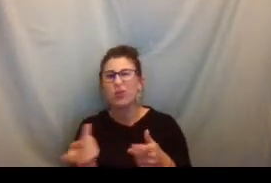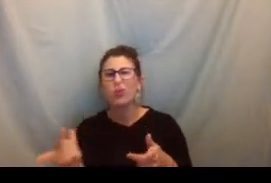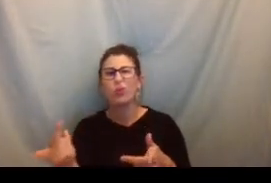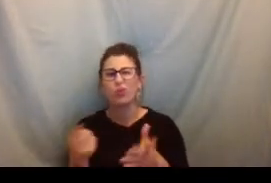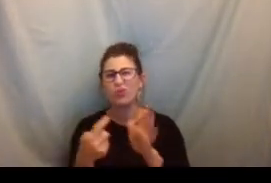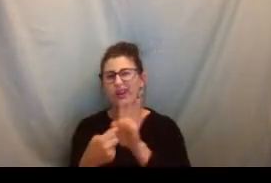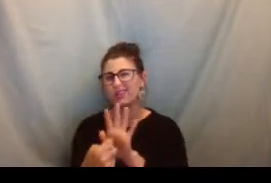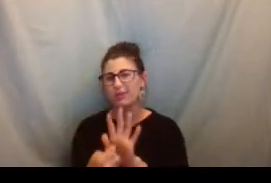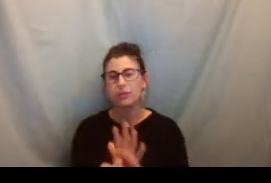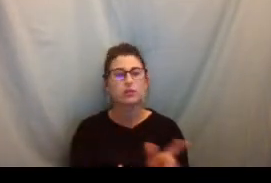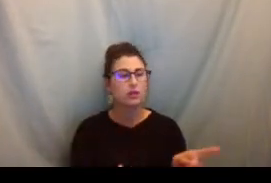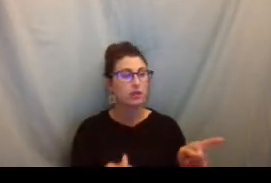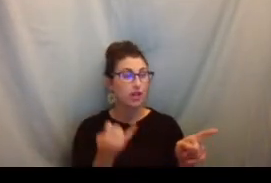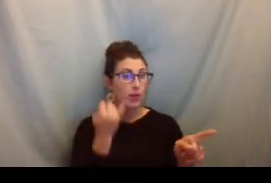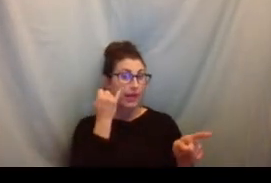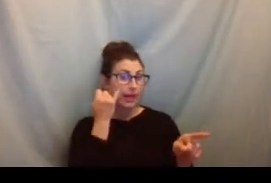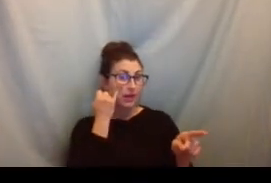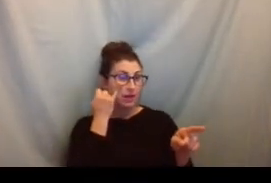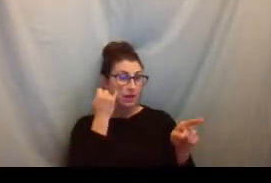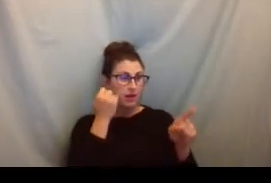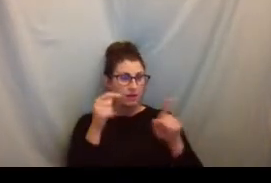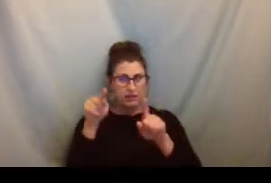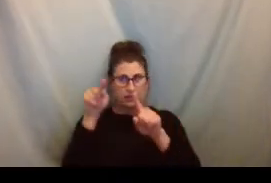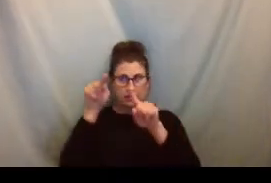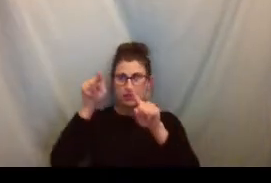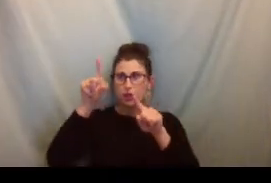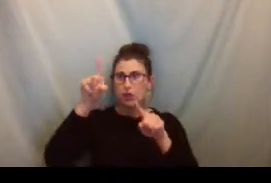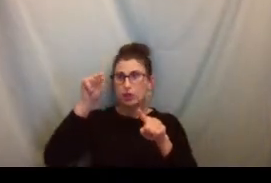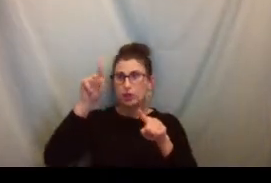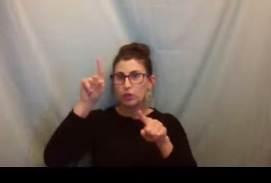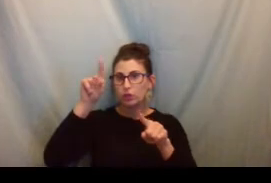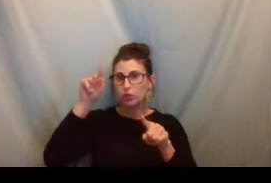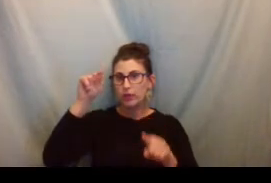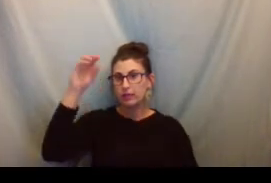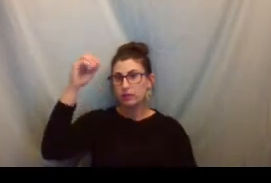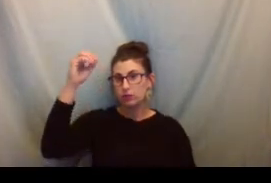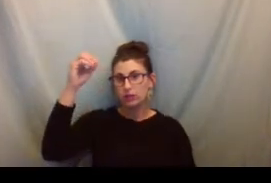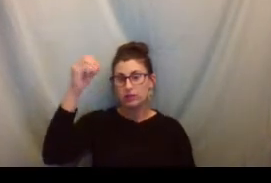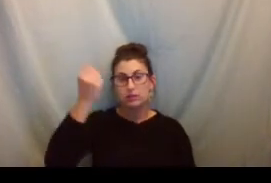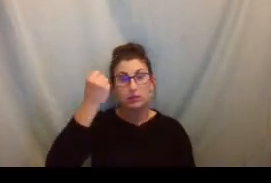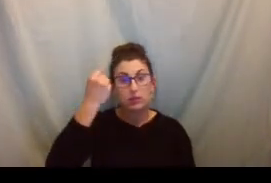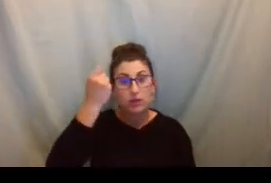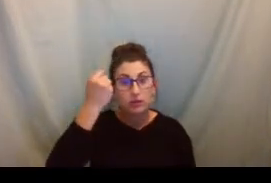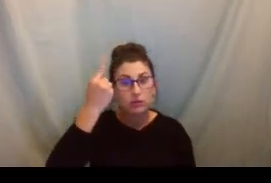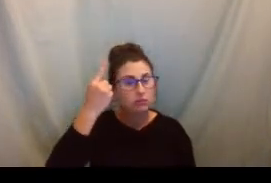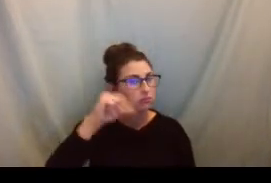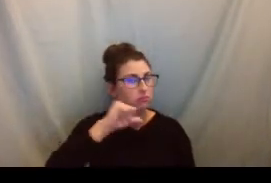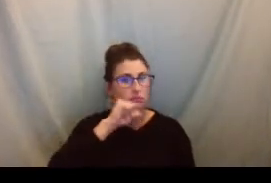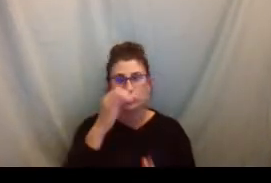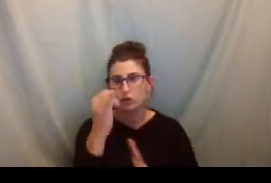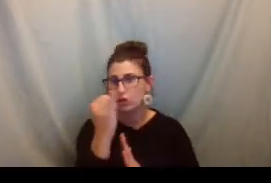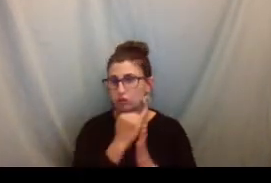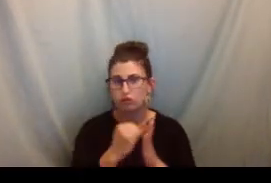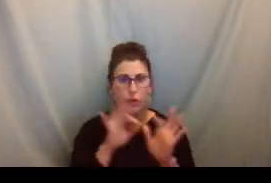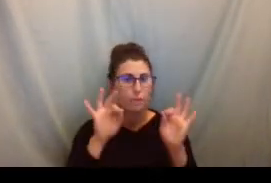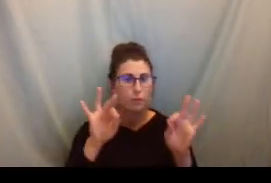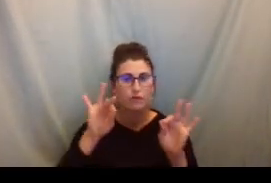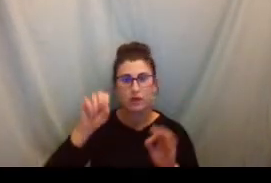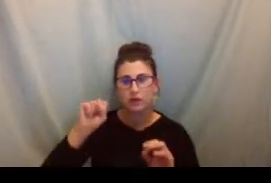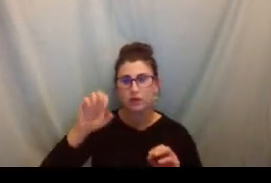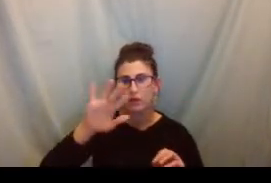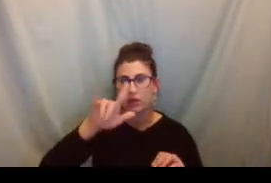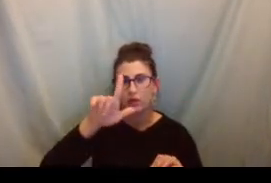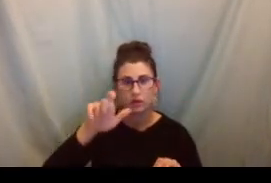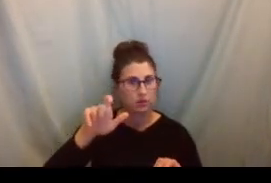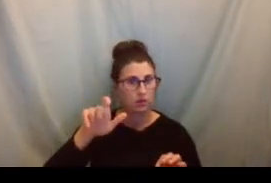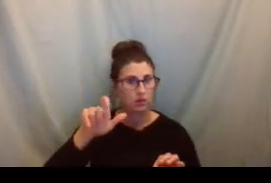examples. All right, so if I say this is 20 degrees, and again, these are not drawn to scale. If this is